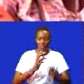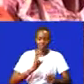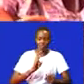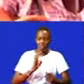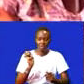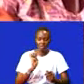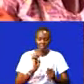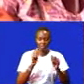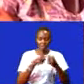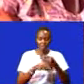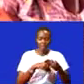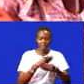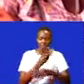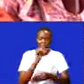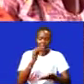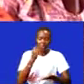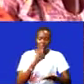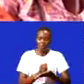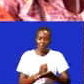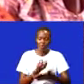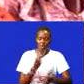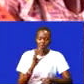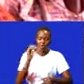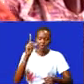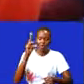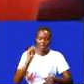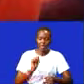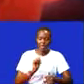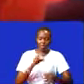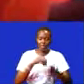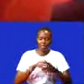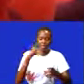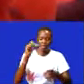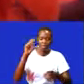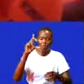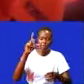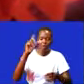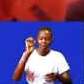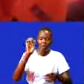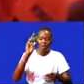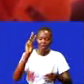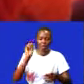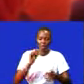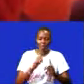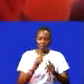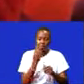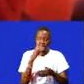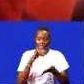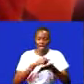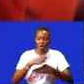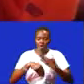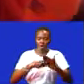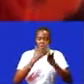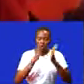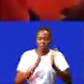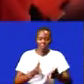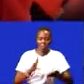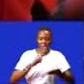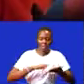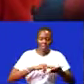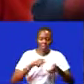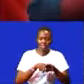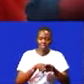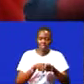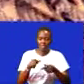ni ubiro negi apisi mar ODM, ekardak mamem marneno ni Uganda duto uo kono, o yudo ndekro